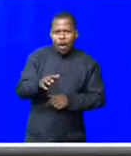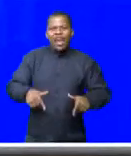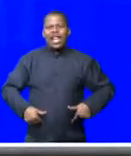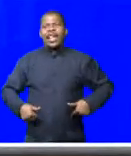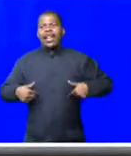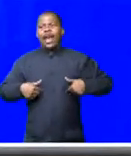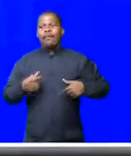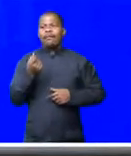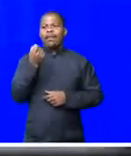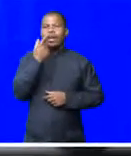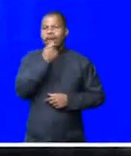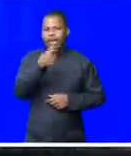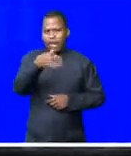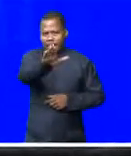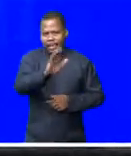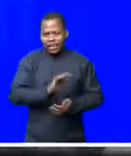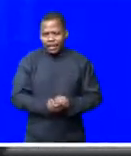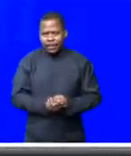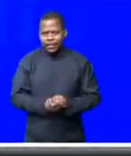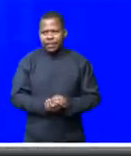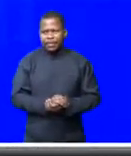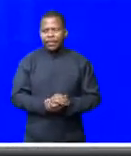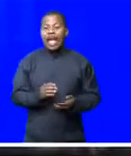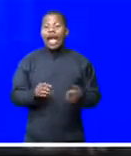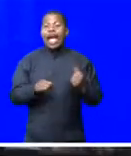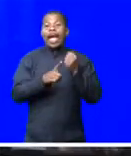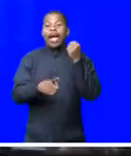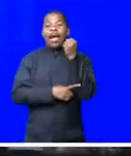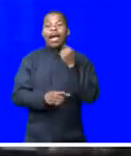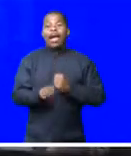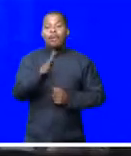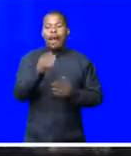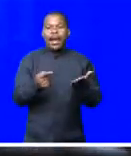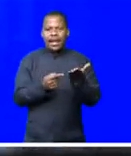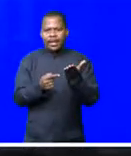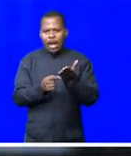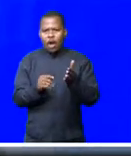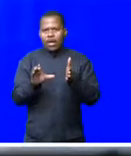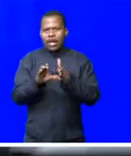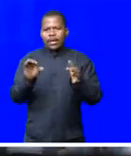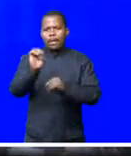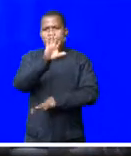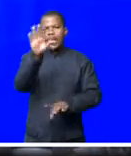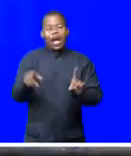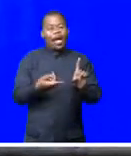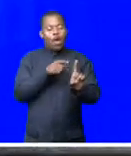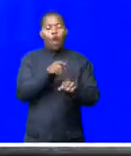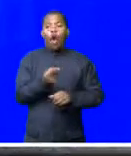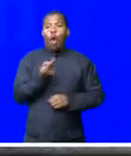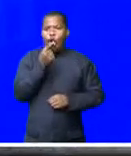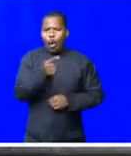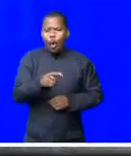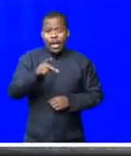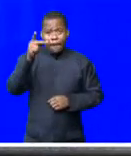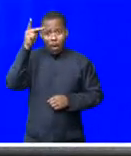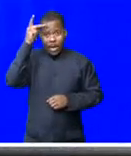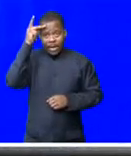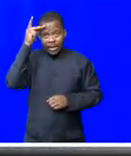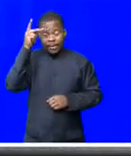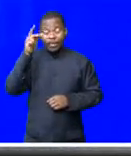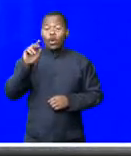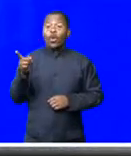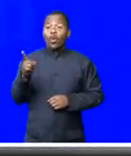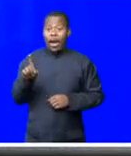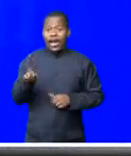Lokhumanisa masipala welidolobha leMbabane nesivela Khithabetse uthi umgomo wamasipala weMbabane kuthi impilo